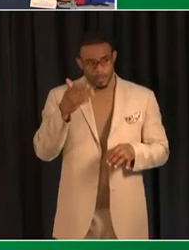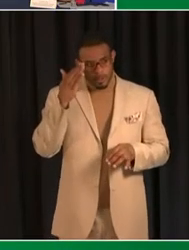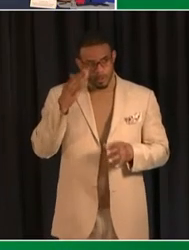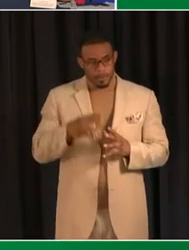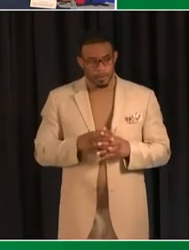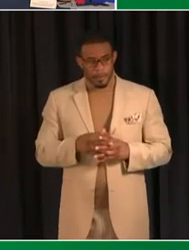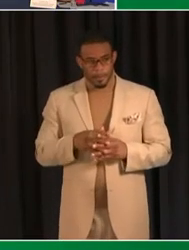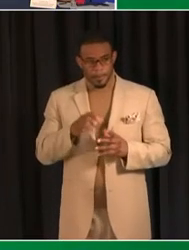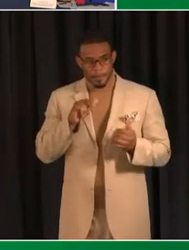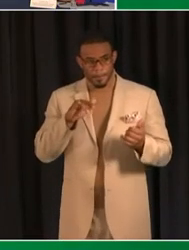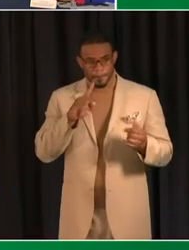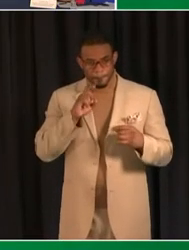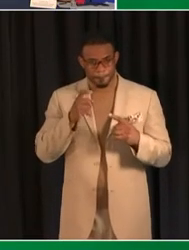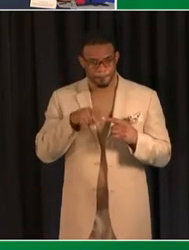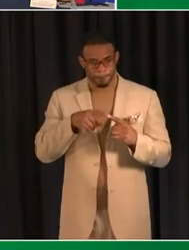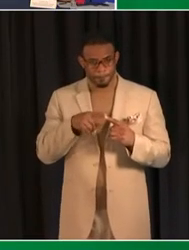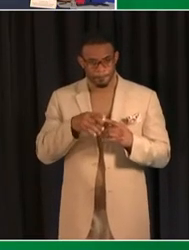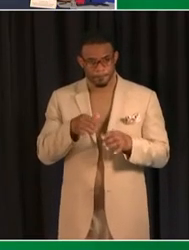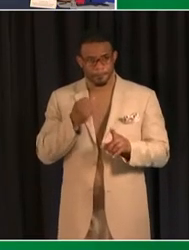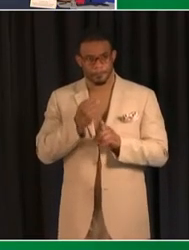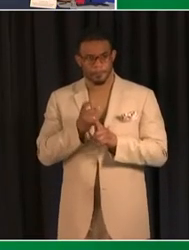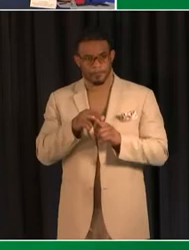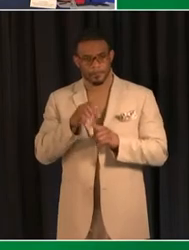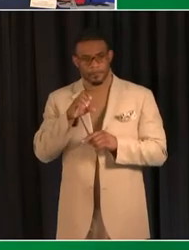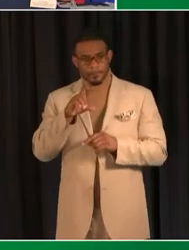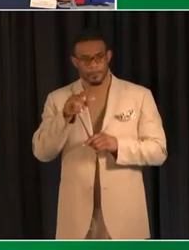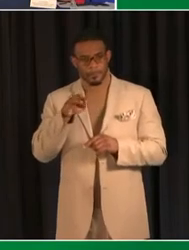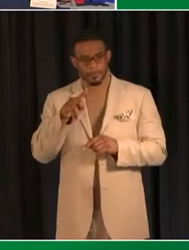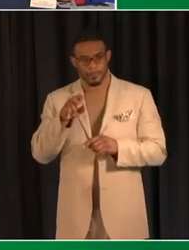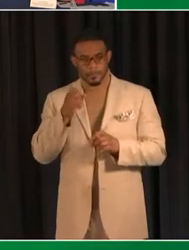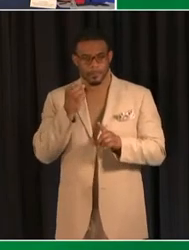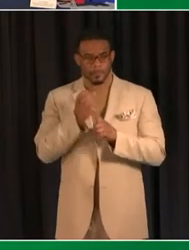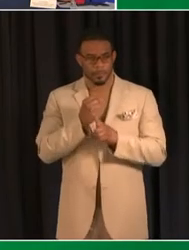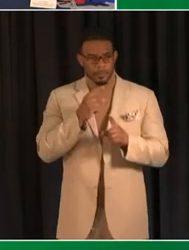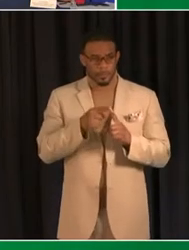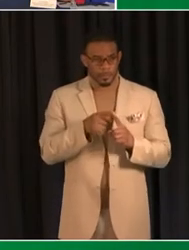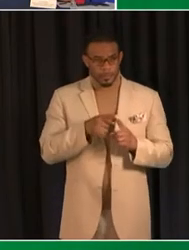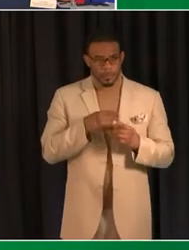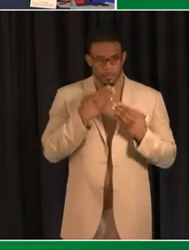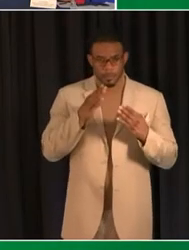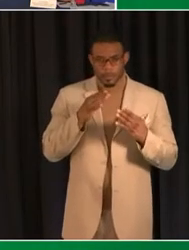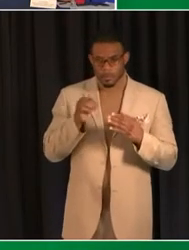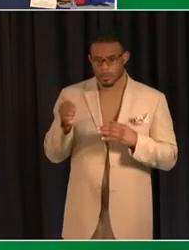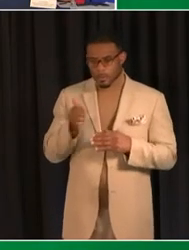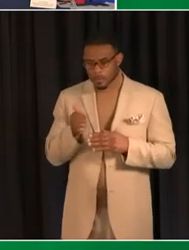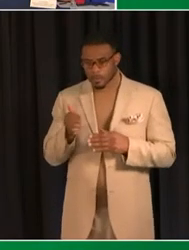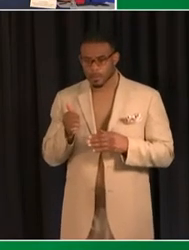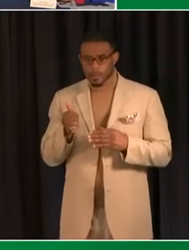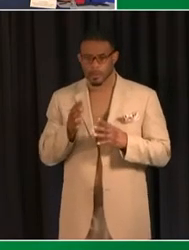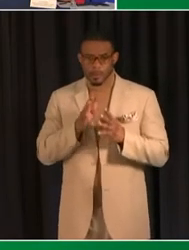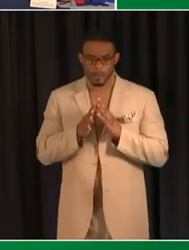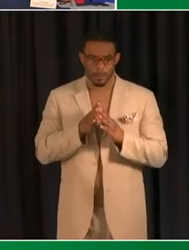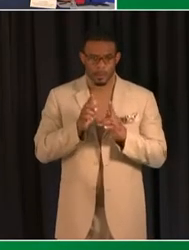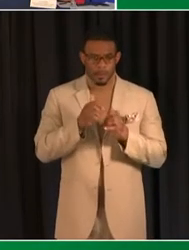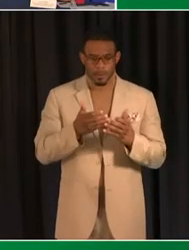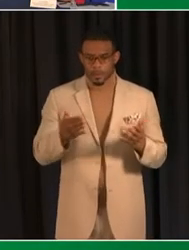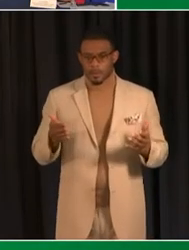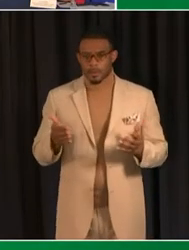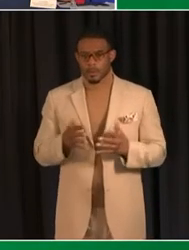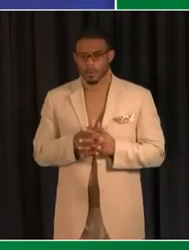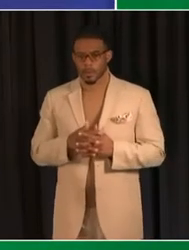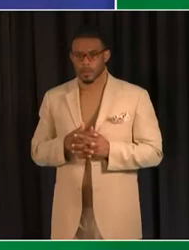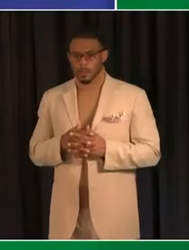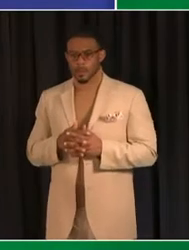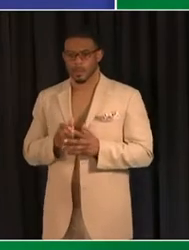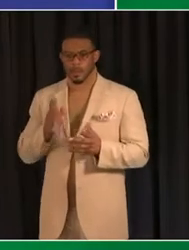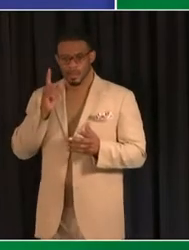question because, Allison talked a little bit about the impacts to the climate, the impacts to, public transportation, traffic, and